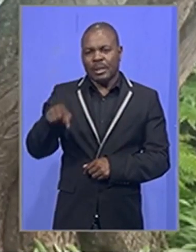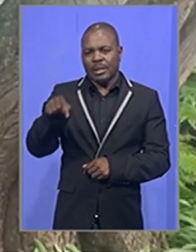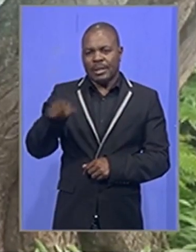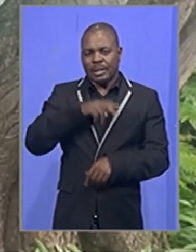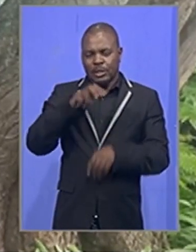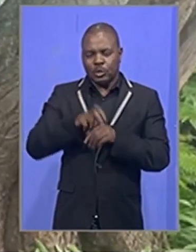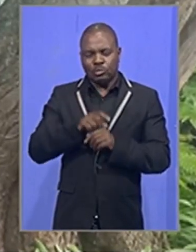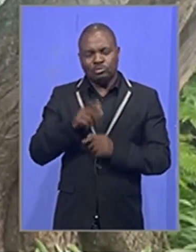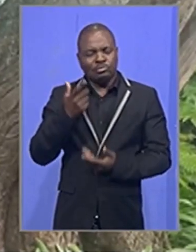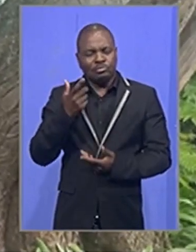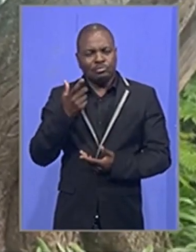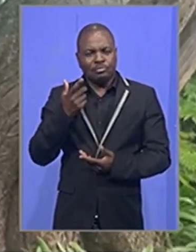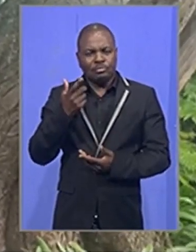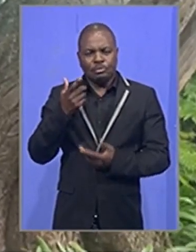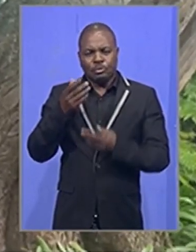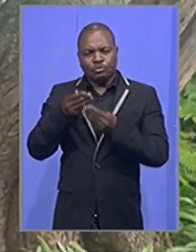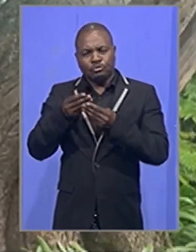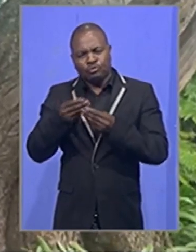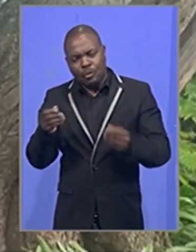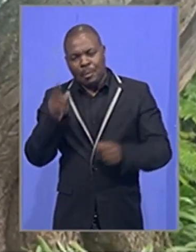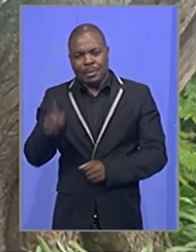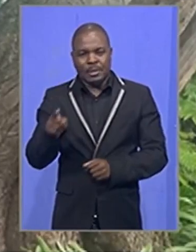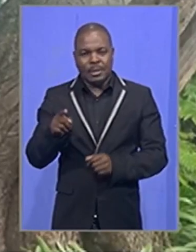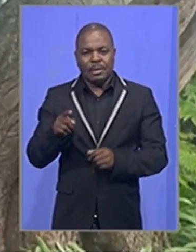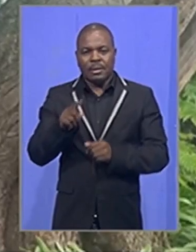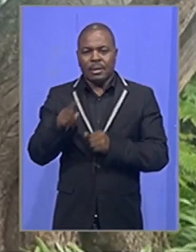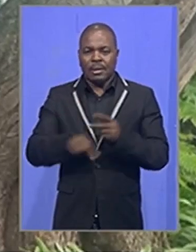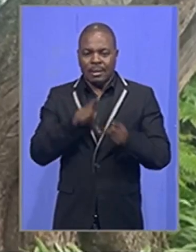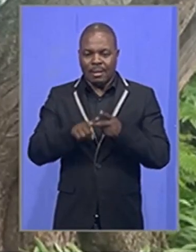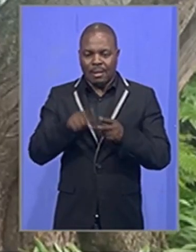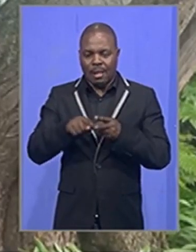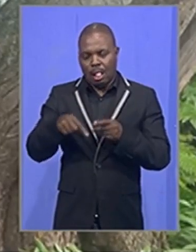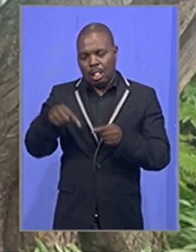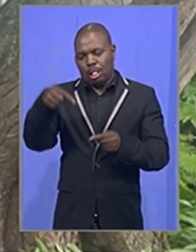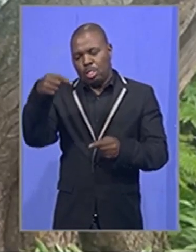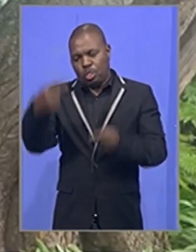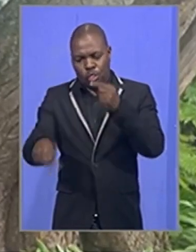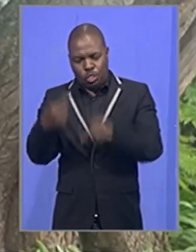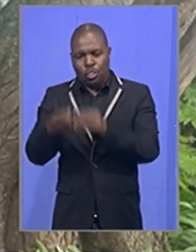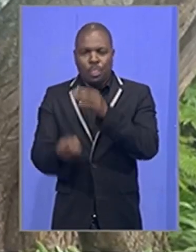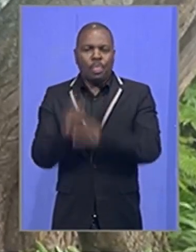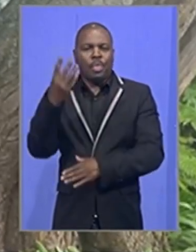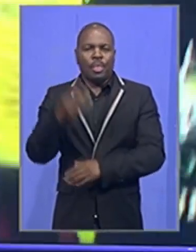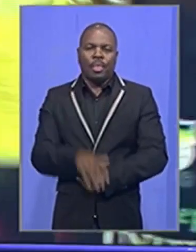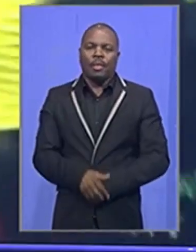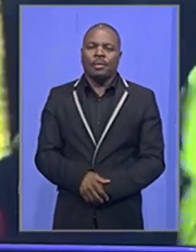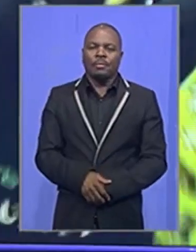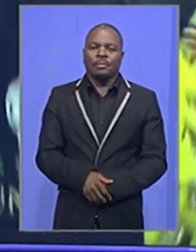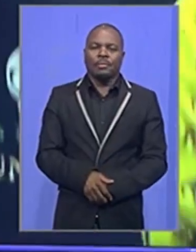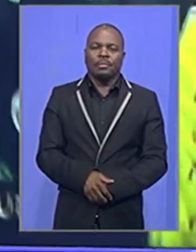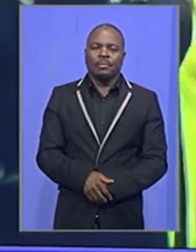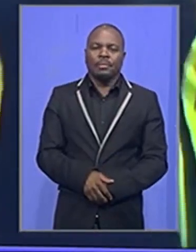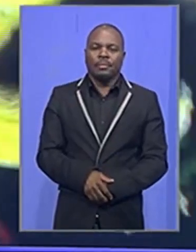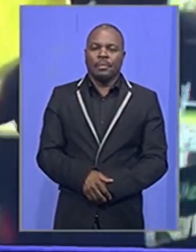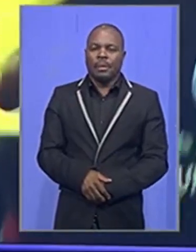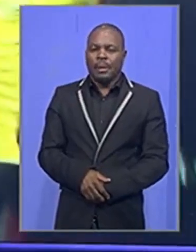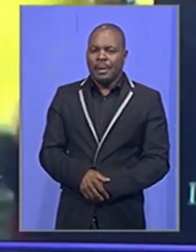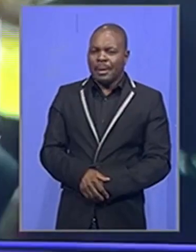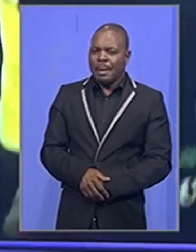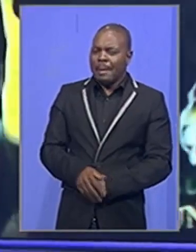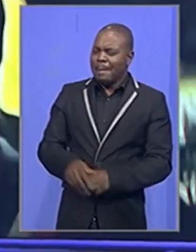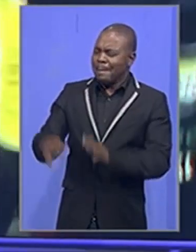at, sorted up, and then disagreements will then emerge. na leano